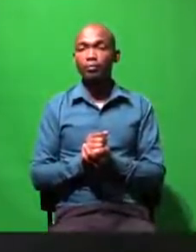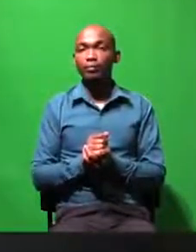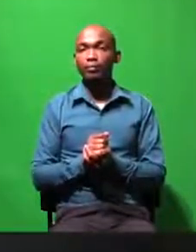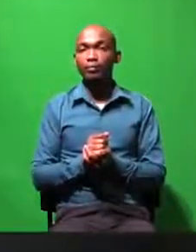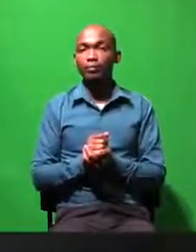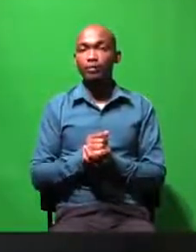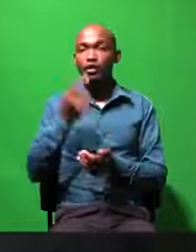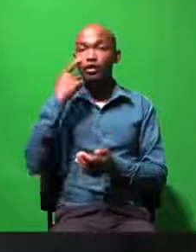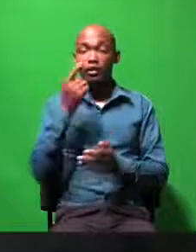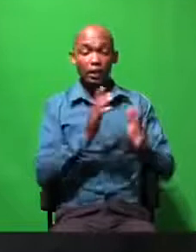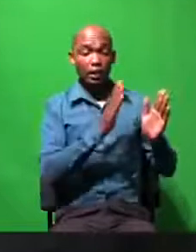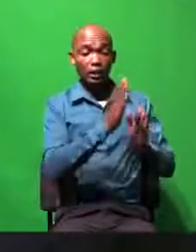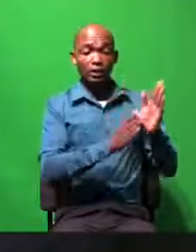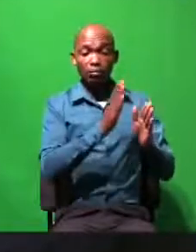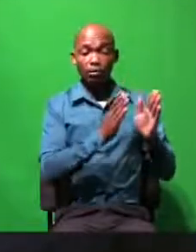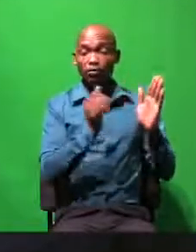You see the symbol?